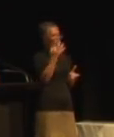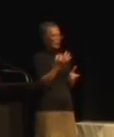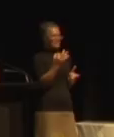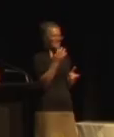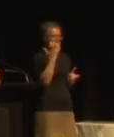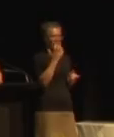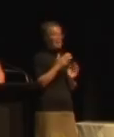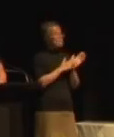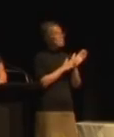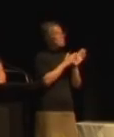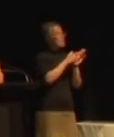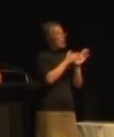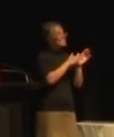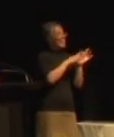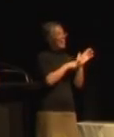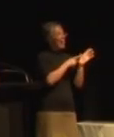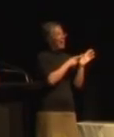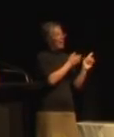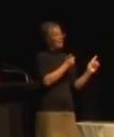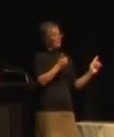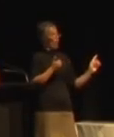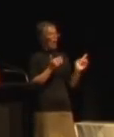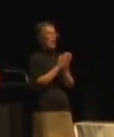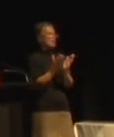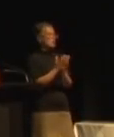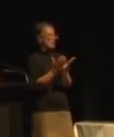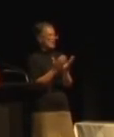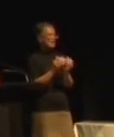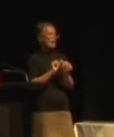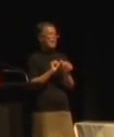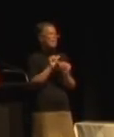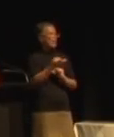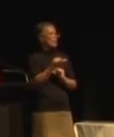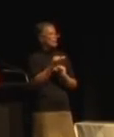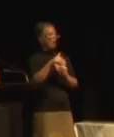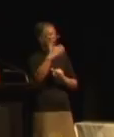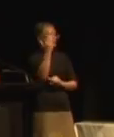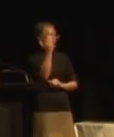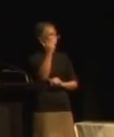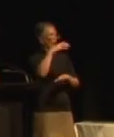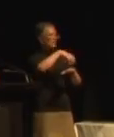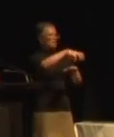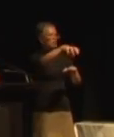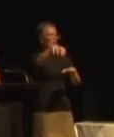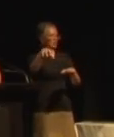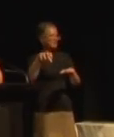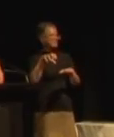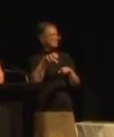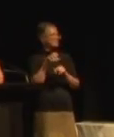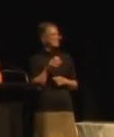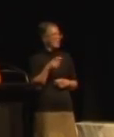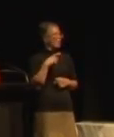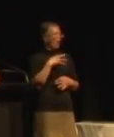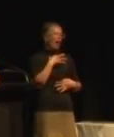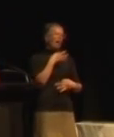Before Mozilla, I was a librarian for 12 years, mostly working in post-secondary institutions. I was drawn to libraries because